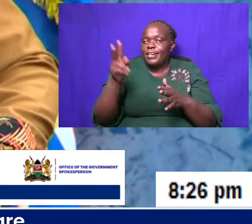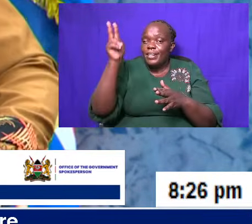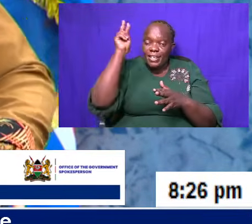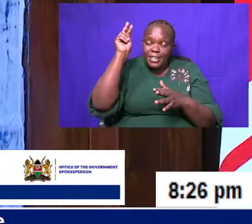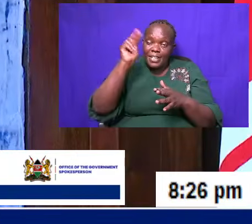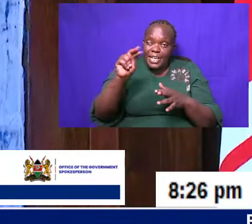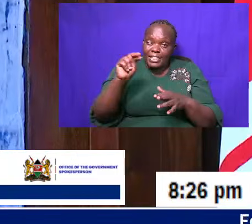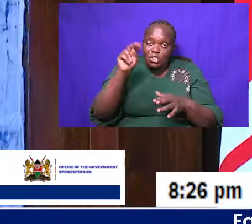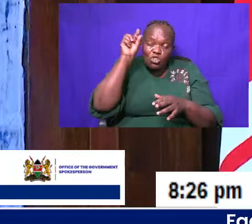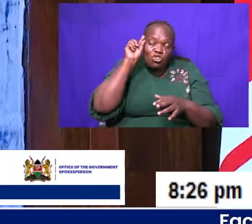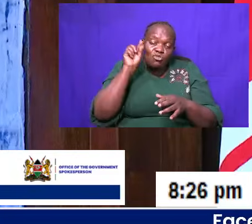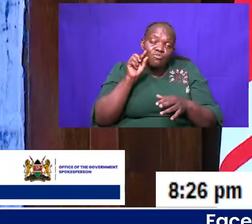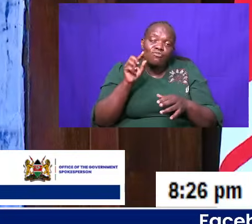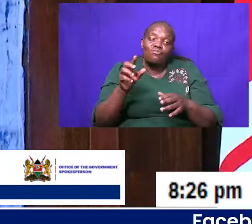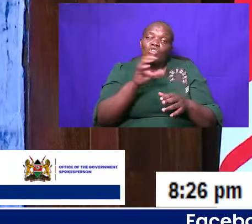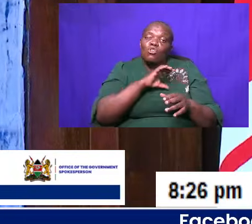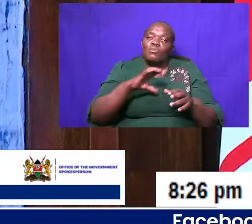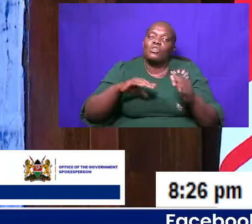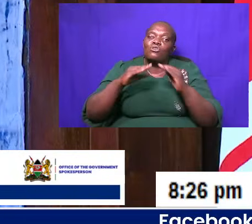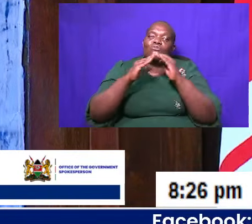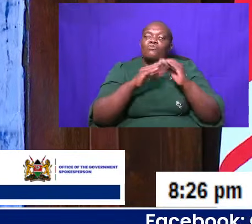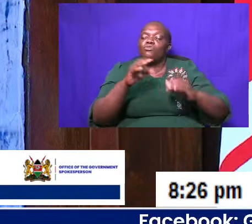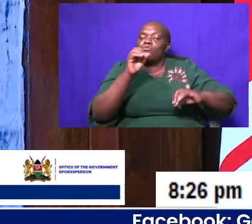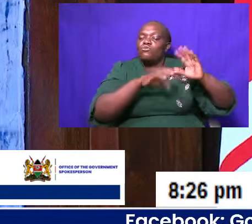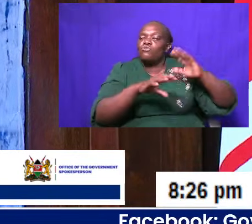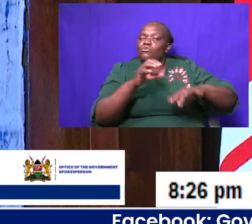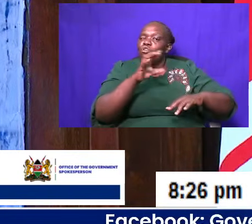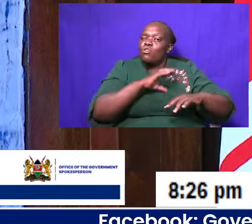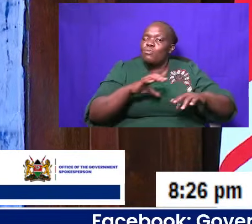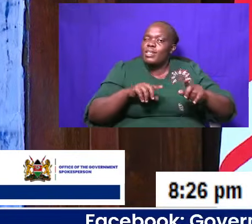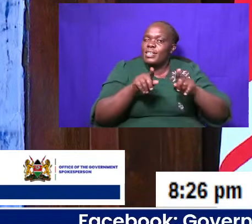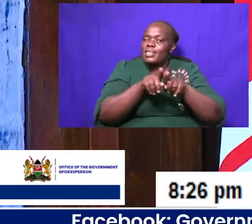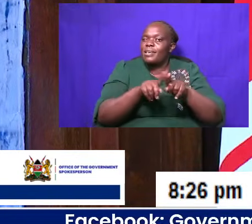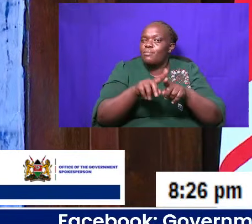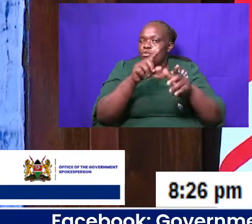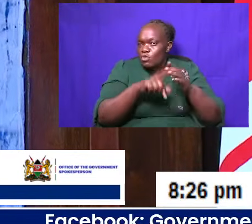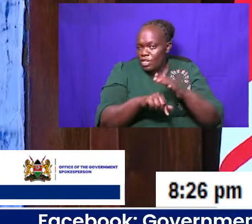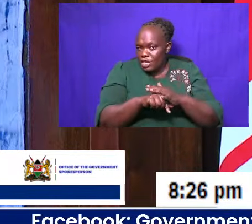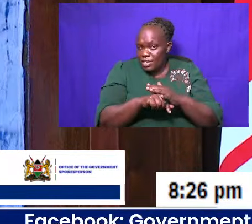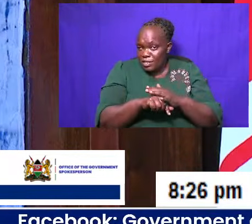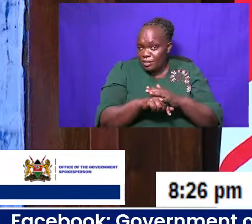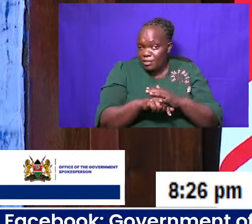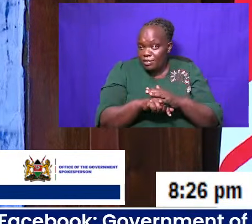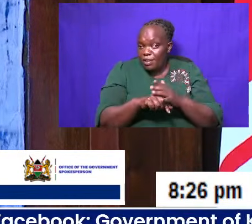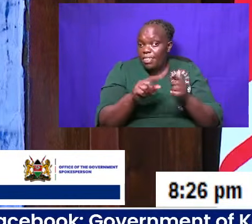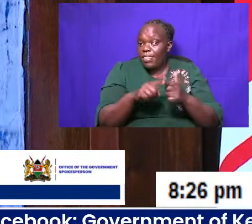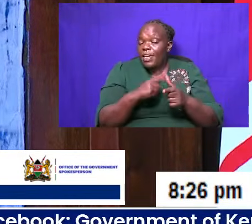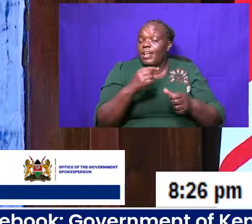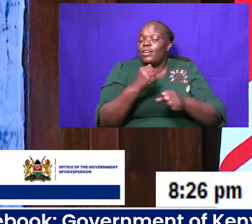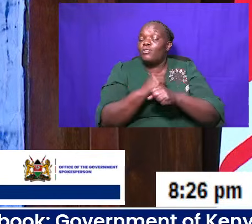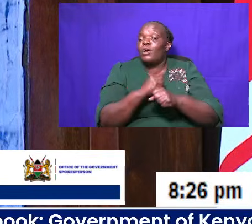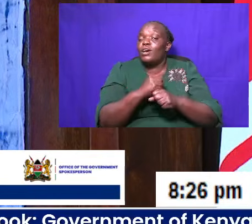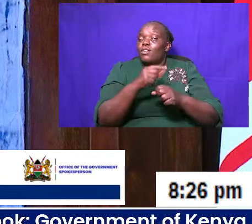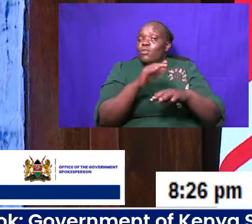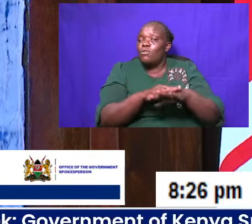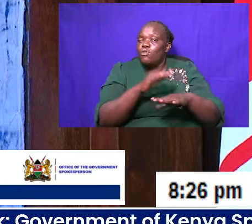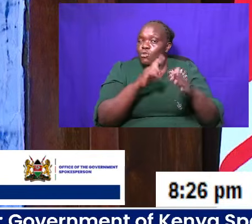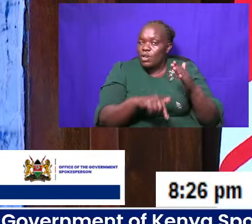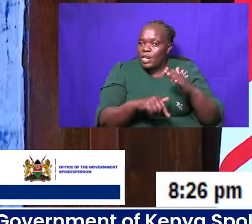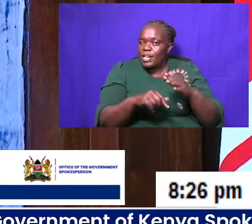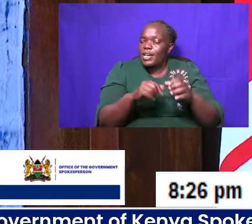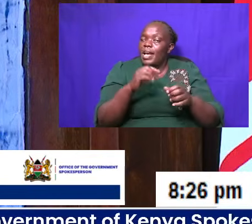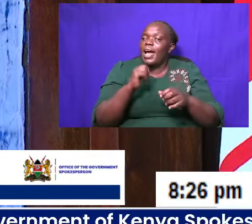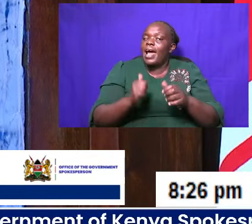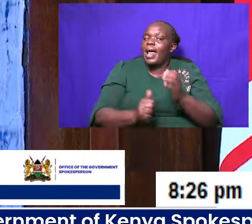Equality Commission is a constitution commission anchored at Article 59, 4 and 5. And then operationalized through an act of parliament.